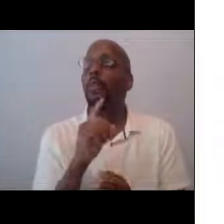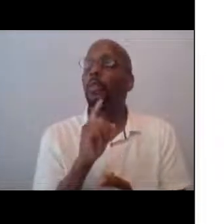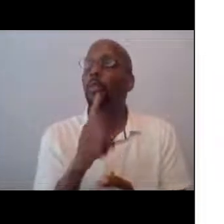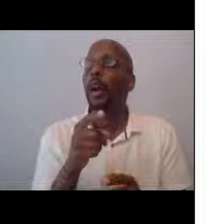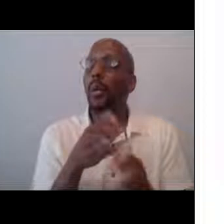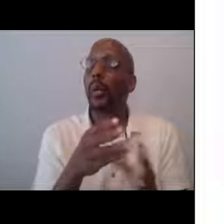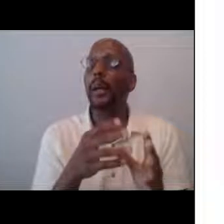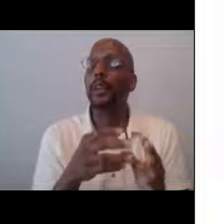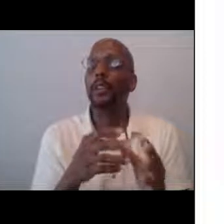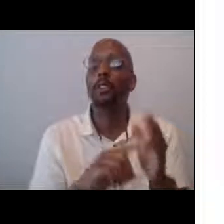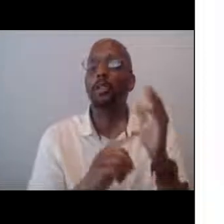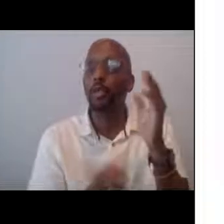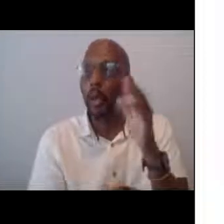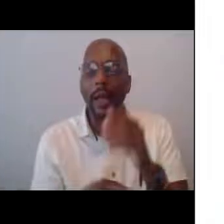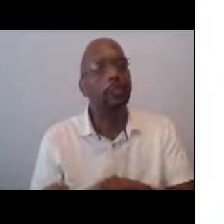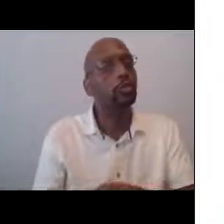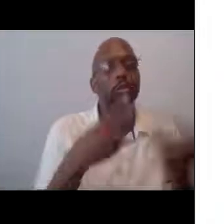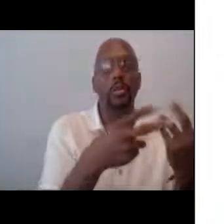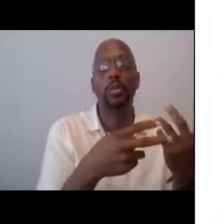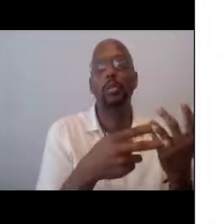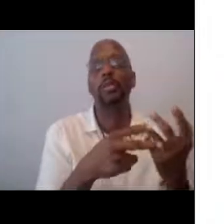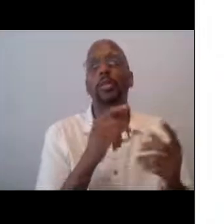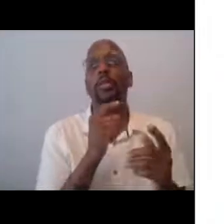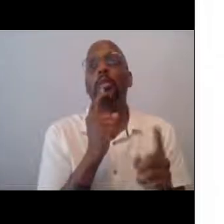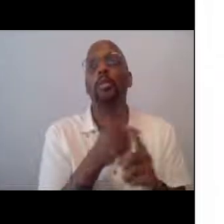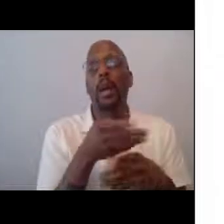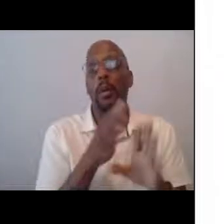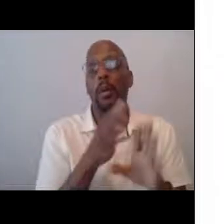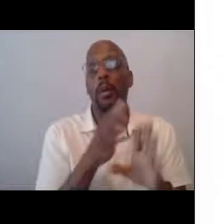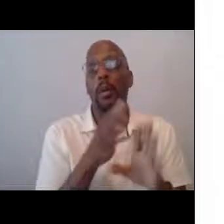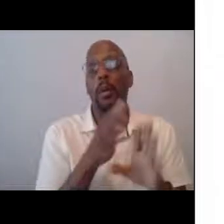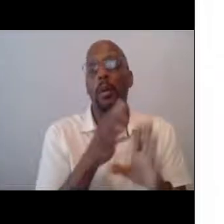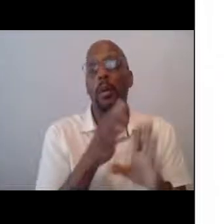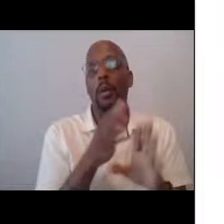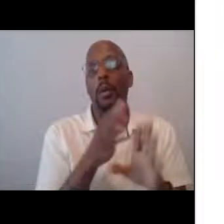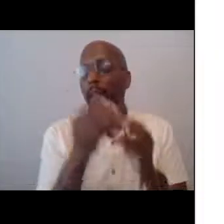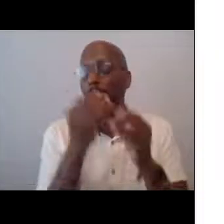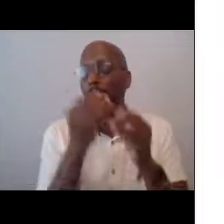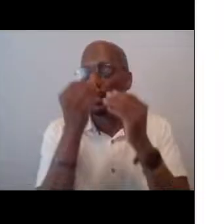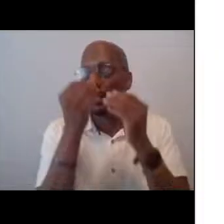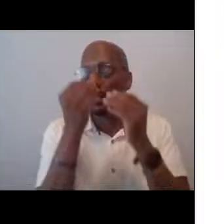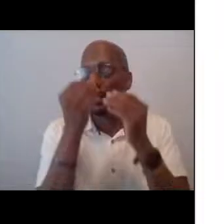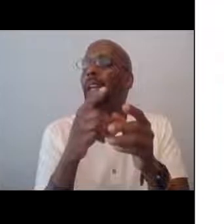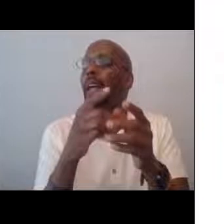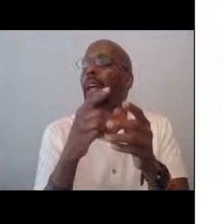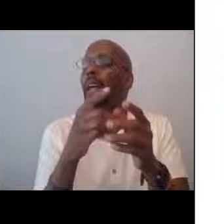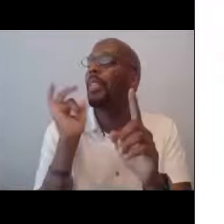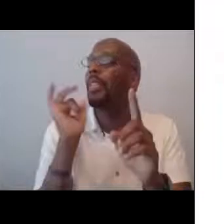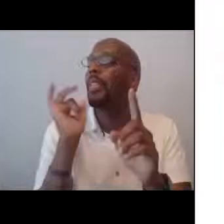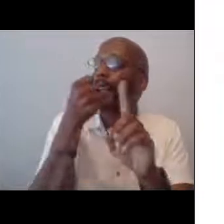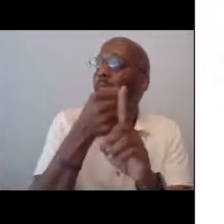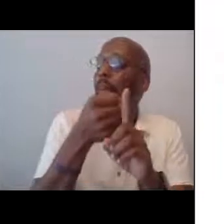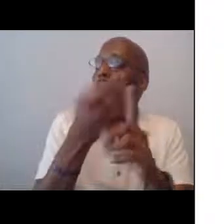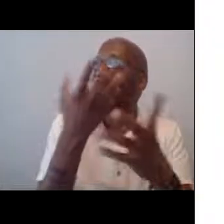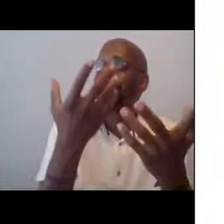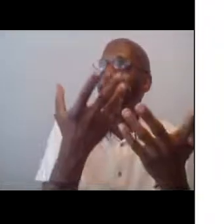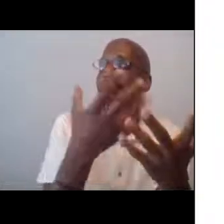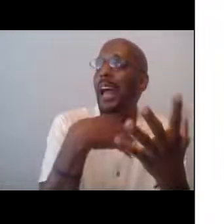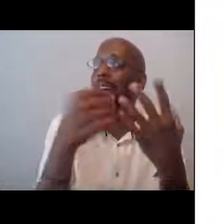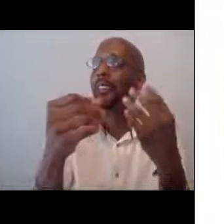well as educating these same participants on the impacts of litter and how it has those negative